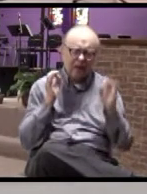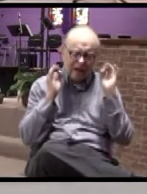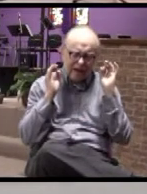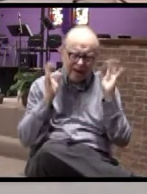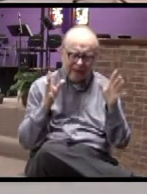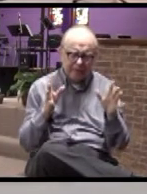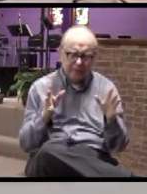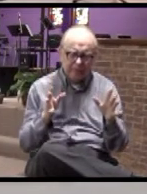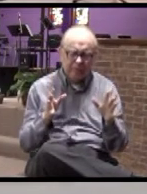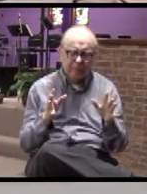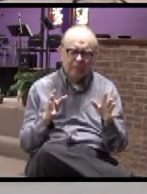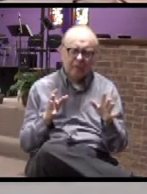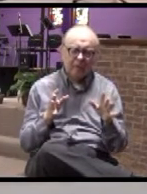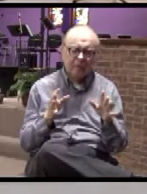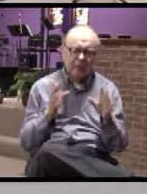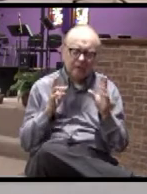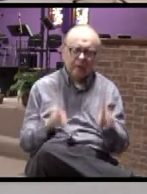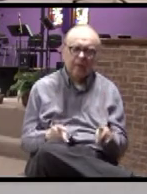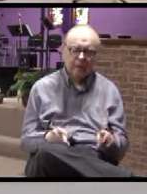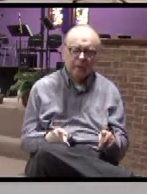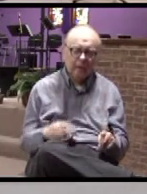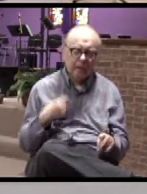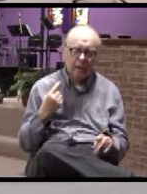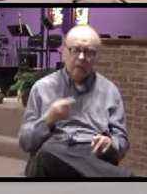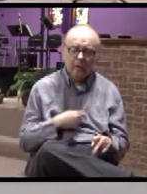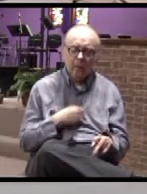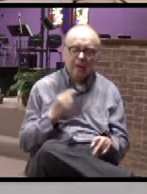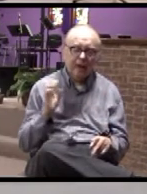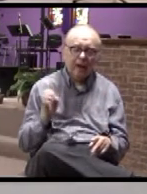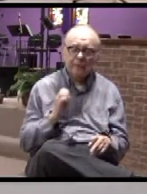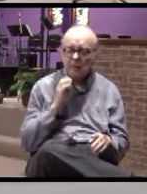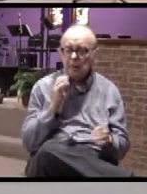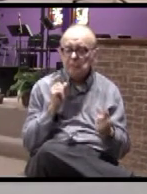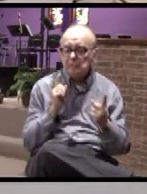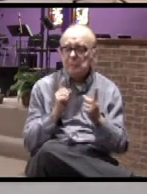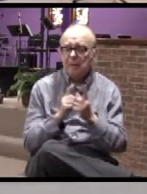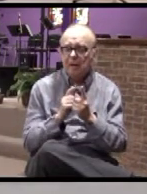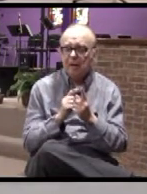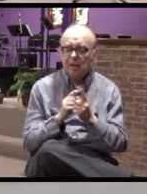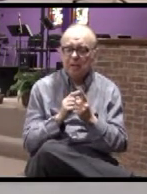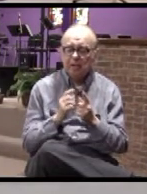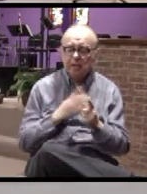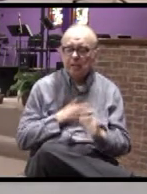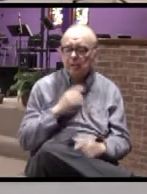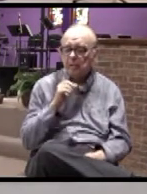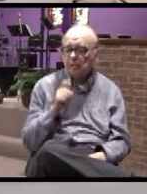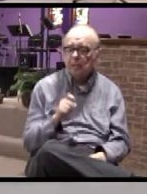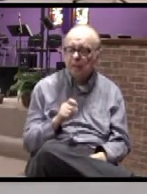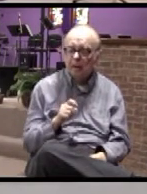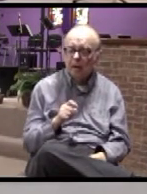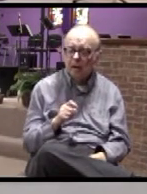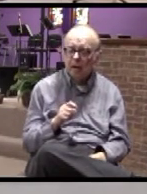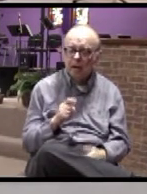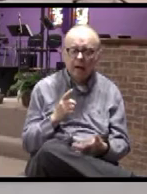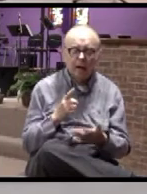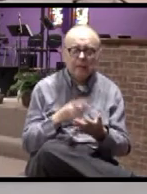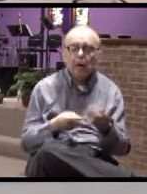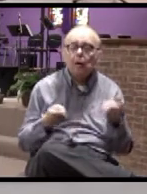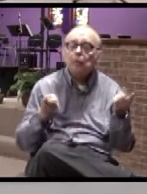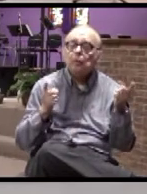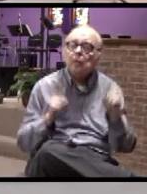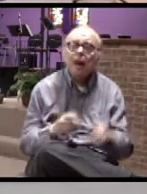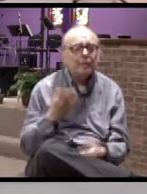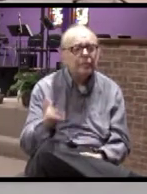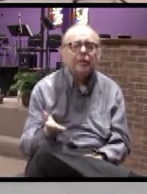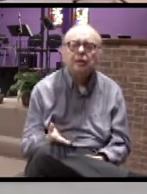hateful person we had ever met. And my question is, what happened?